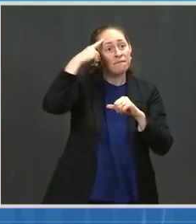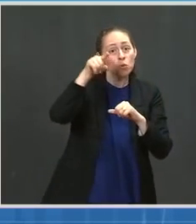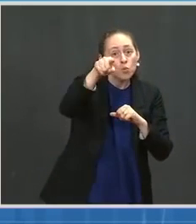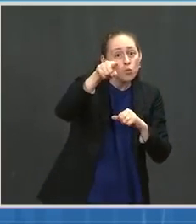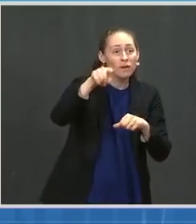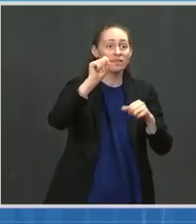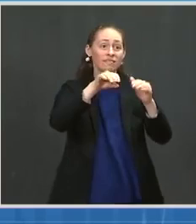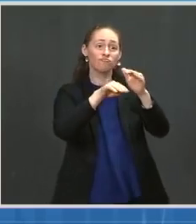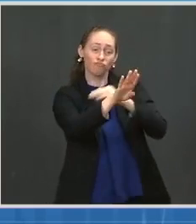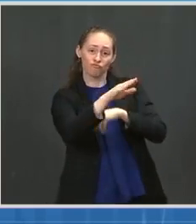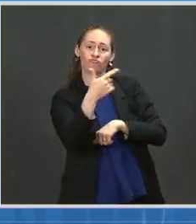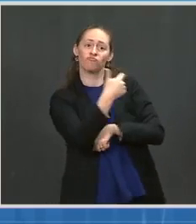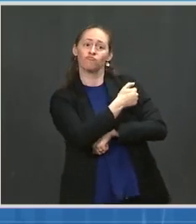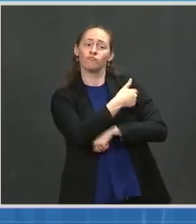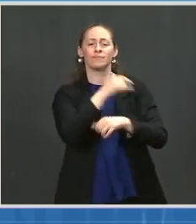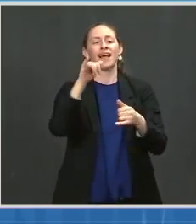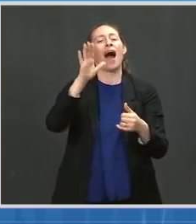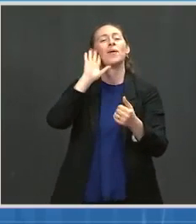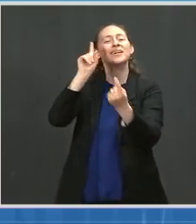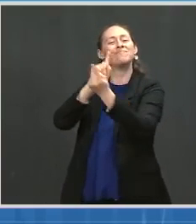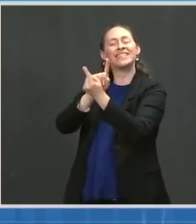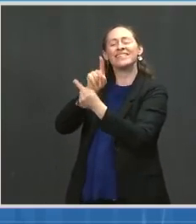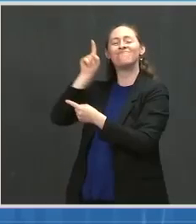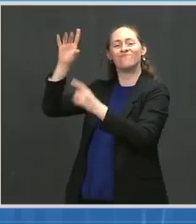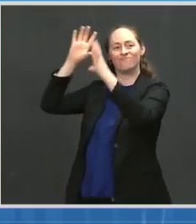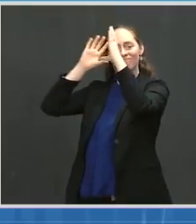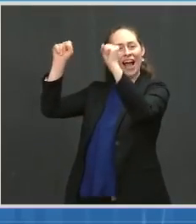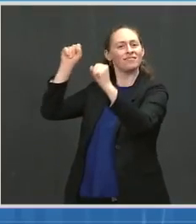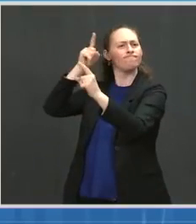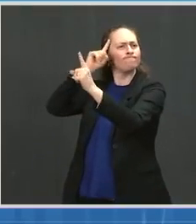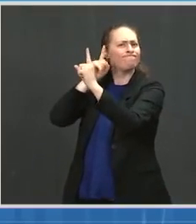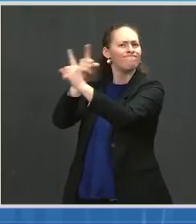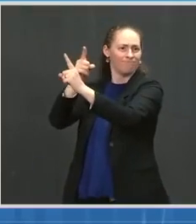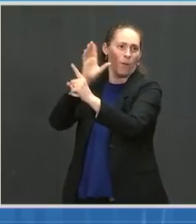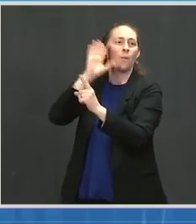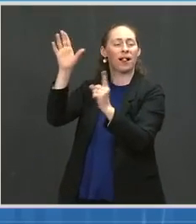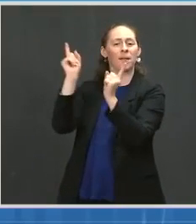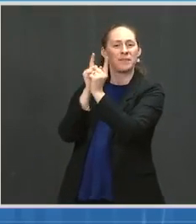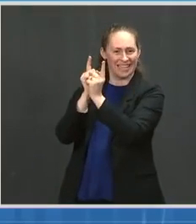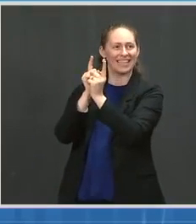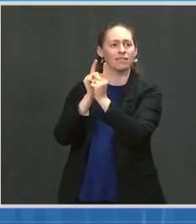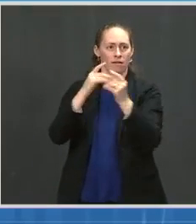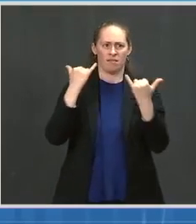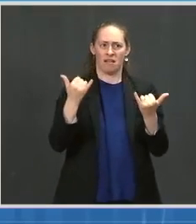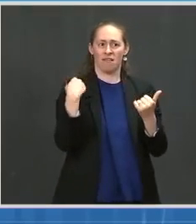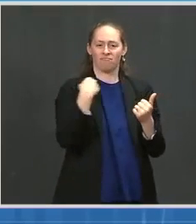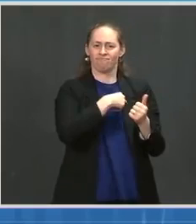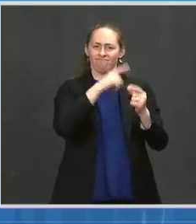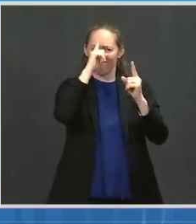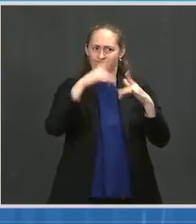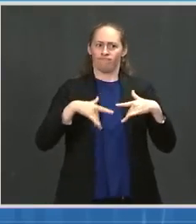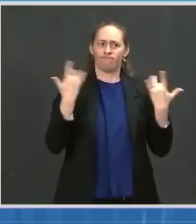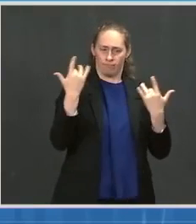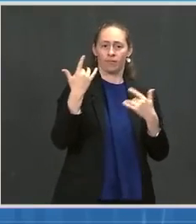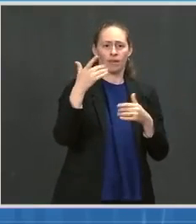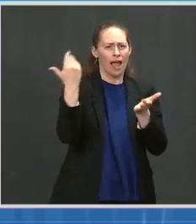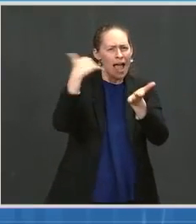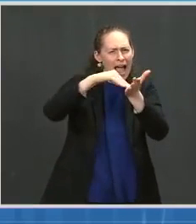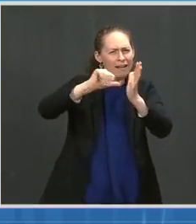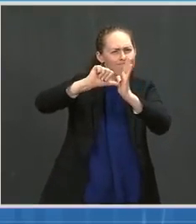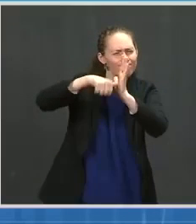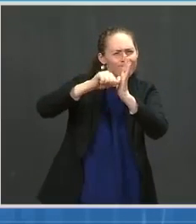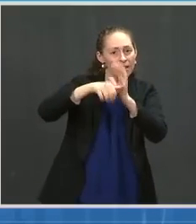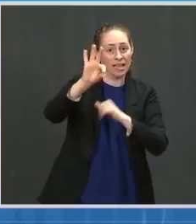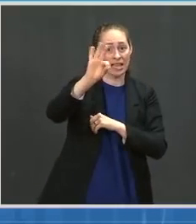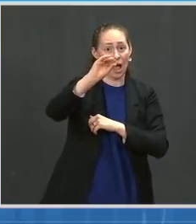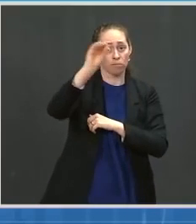meet the President's goal of ensuring 90% of Americans have a vaccination site within 5 miles of where they live.